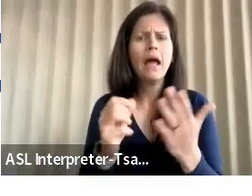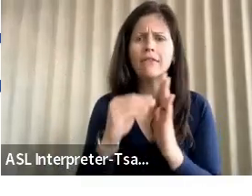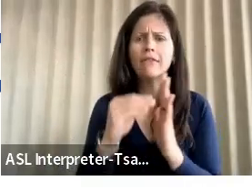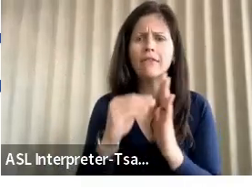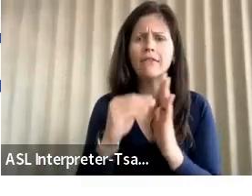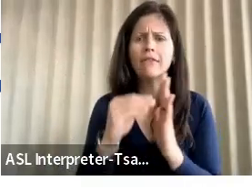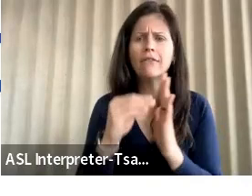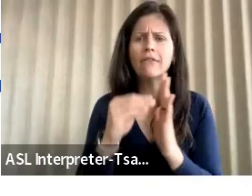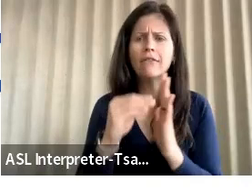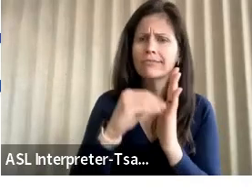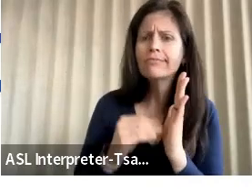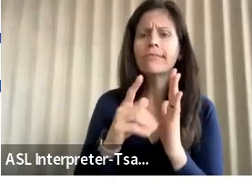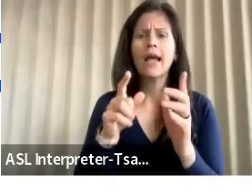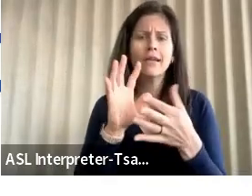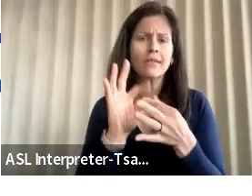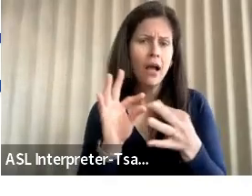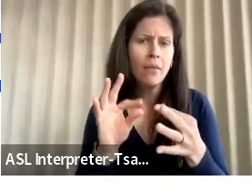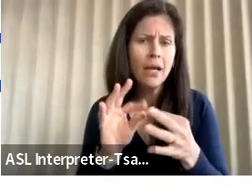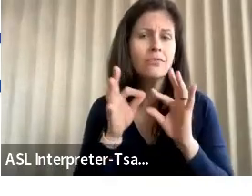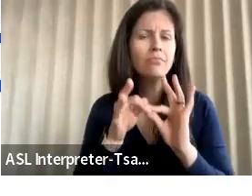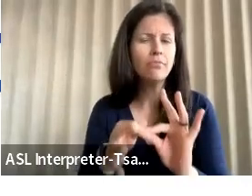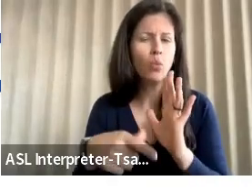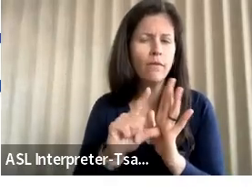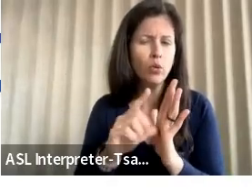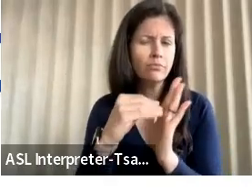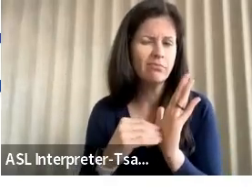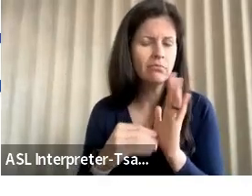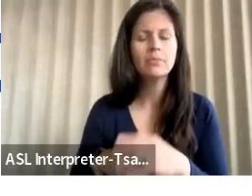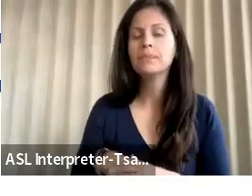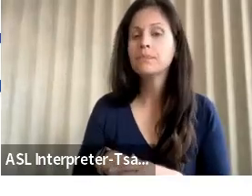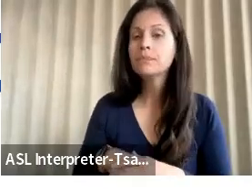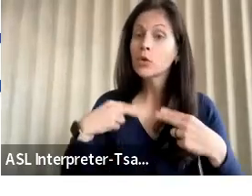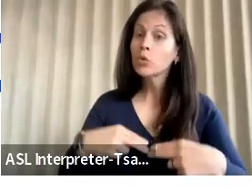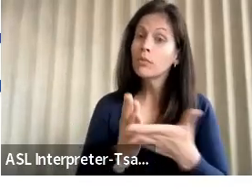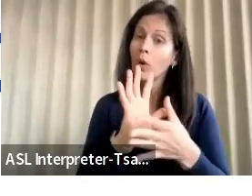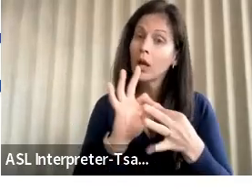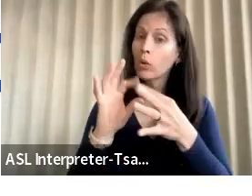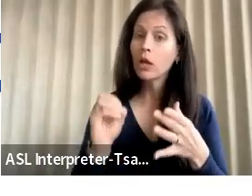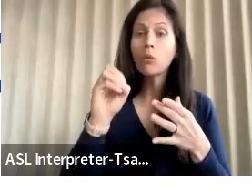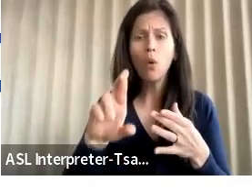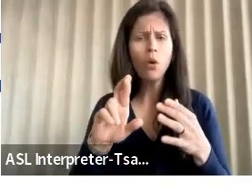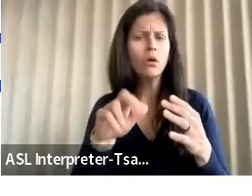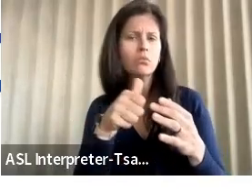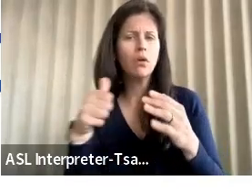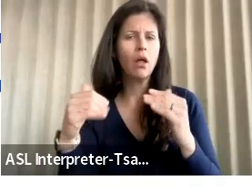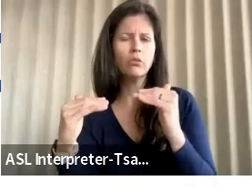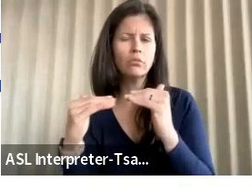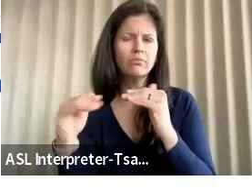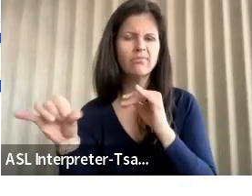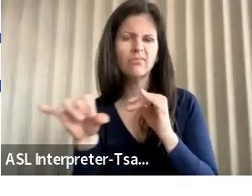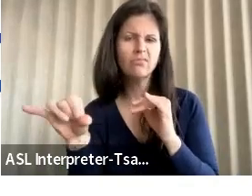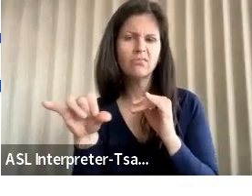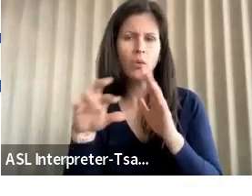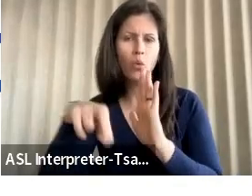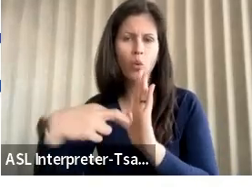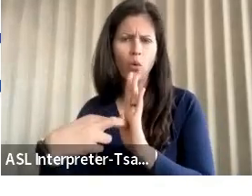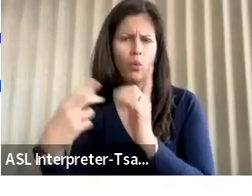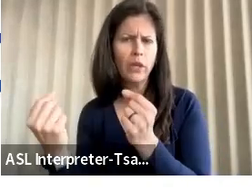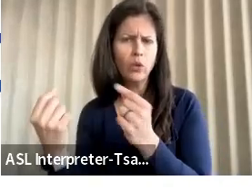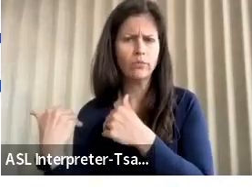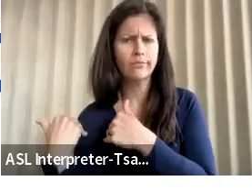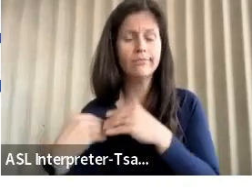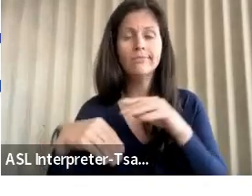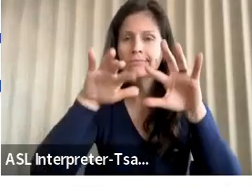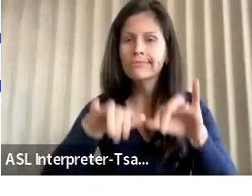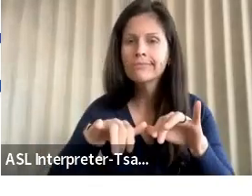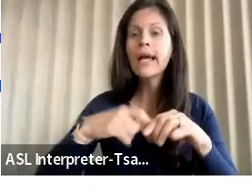review. The Human Rights Coordinator or equivalent role will enter the date of